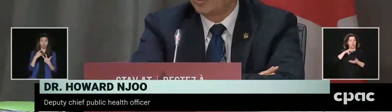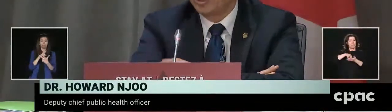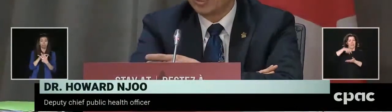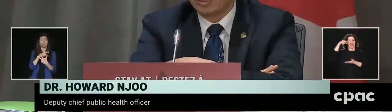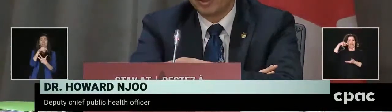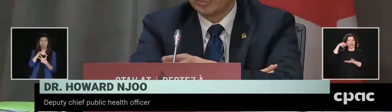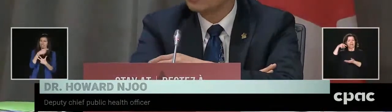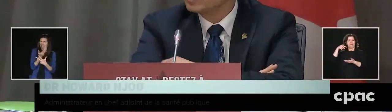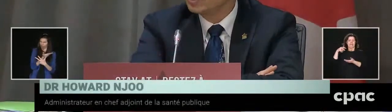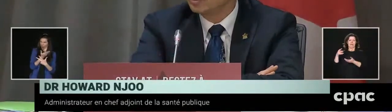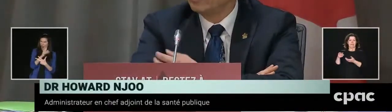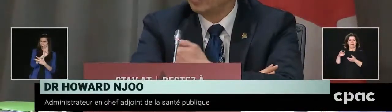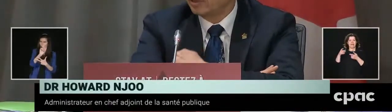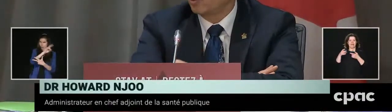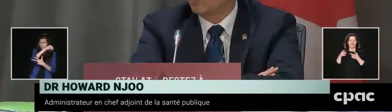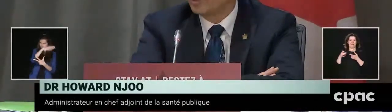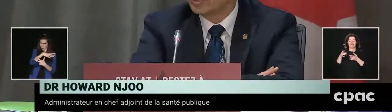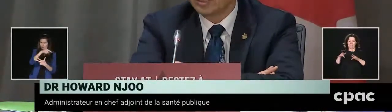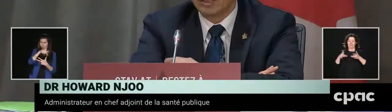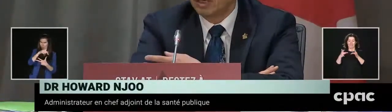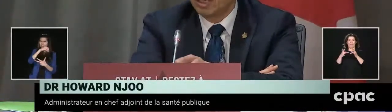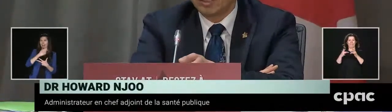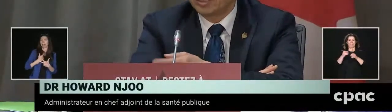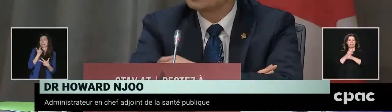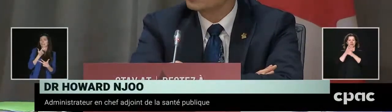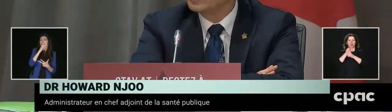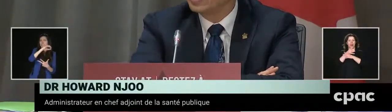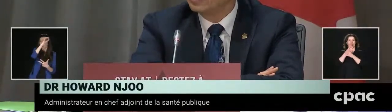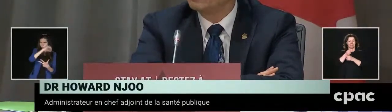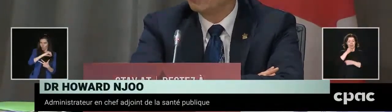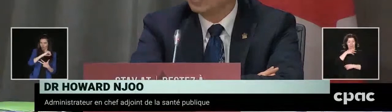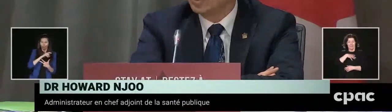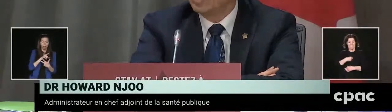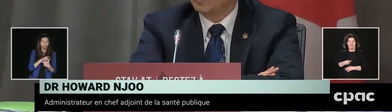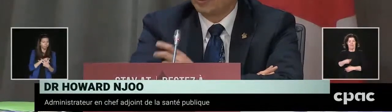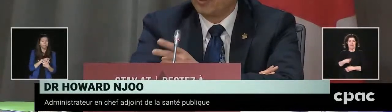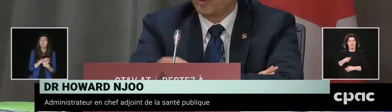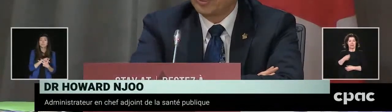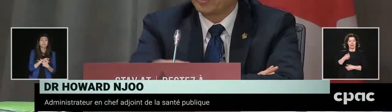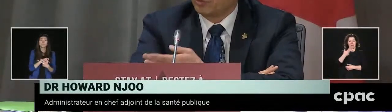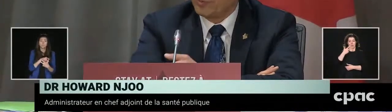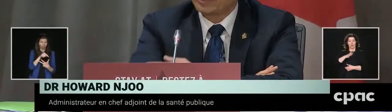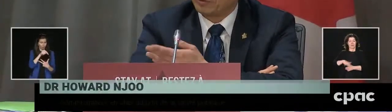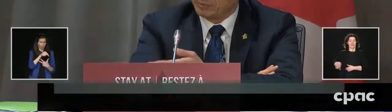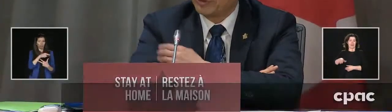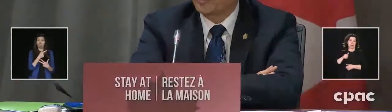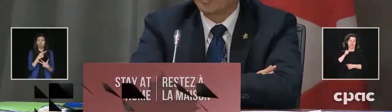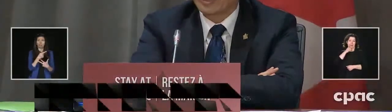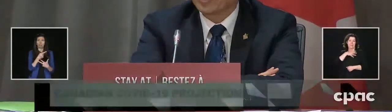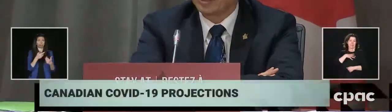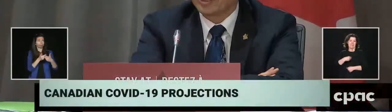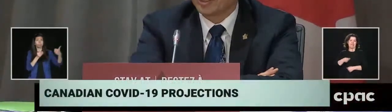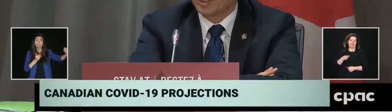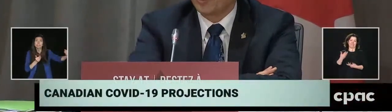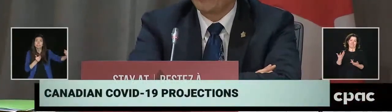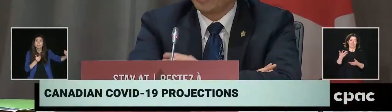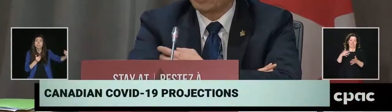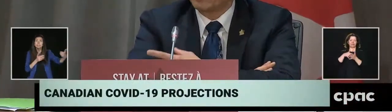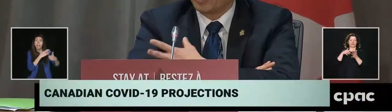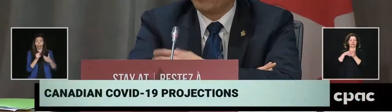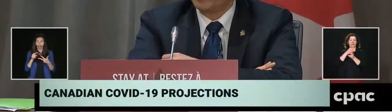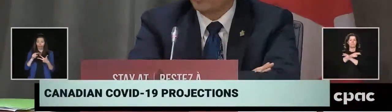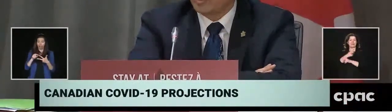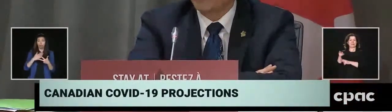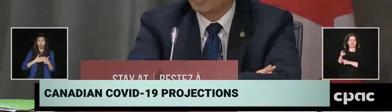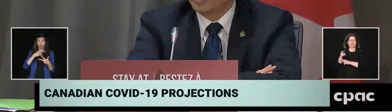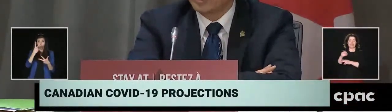there, and she hasn't been living at home with us since this began. And my 2 boys are in Quebec. They're in Montreal, actually. So we have